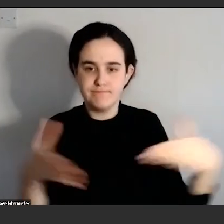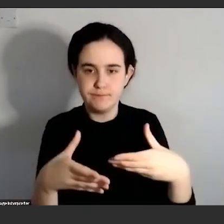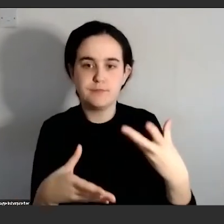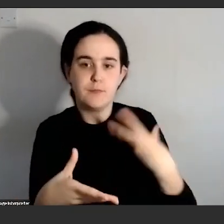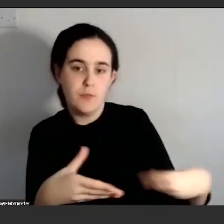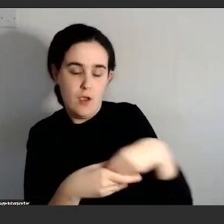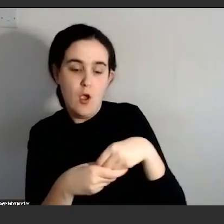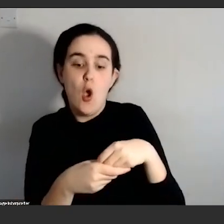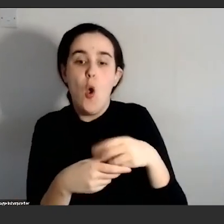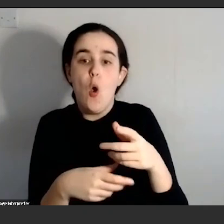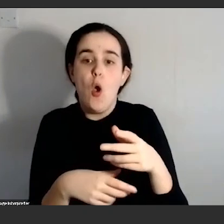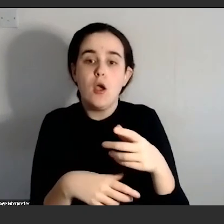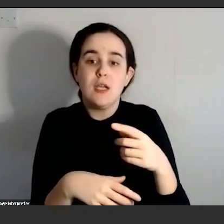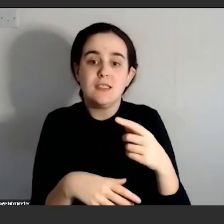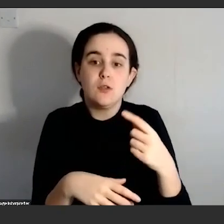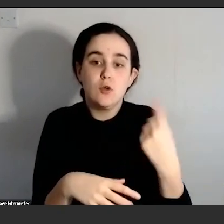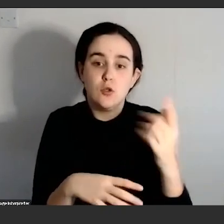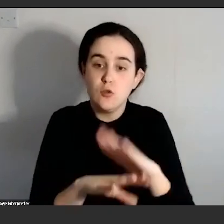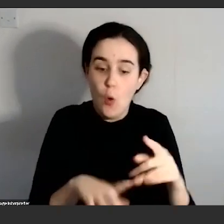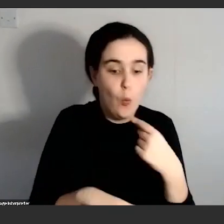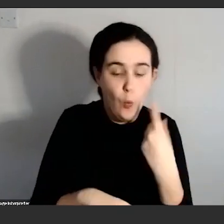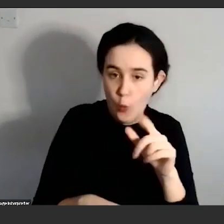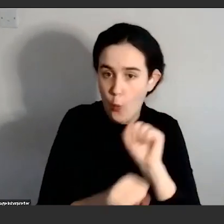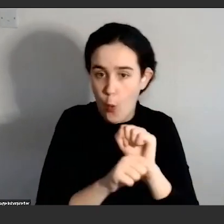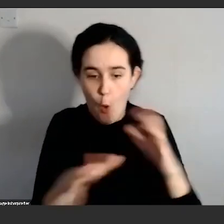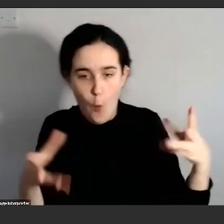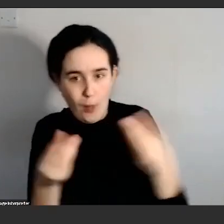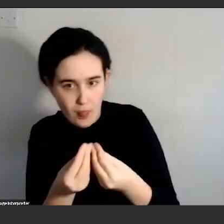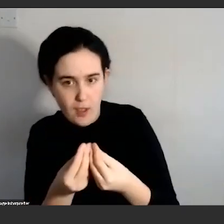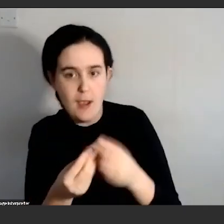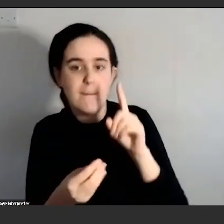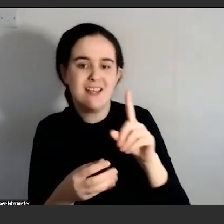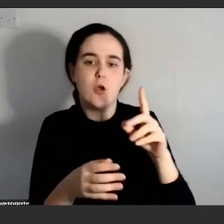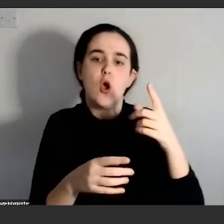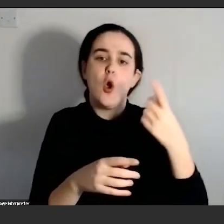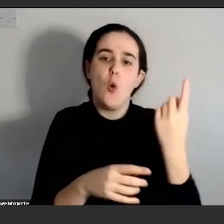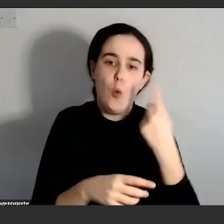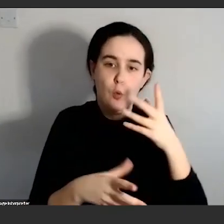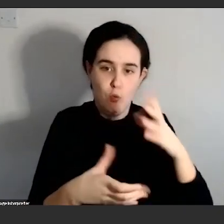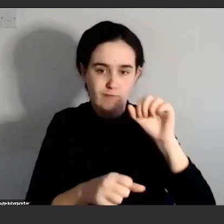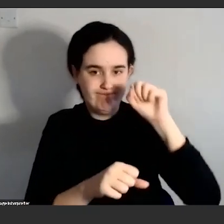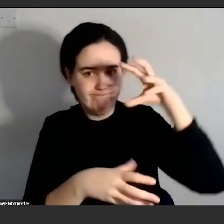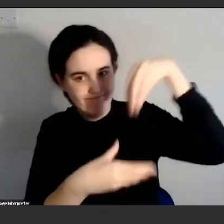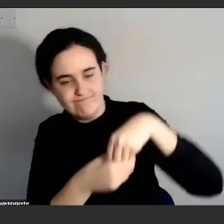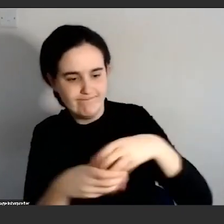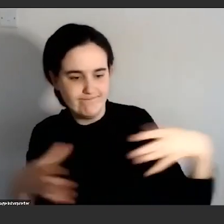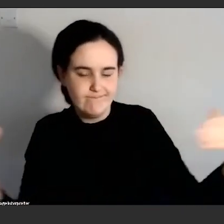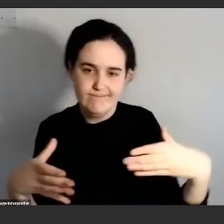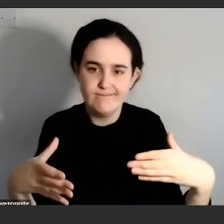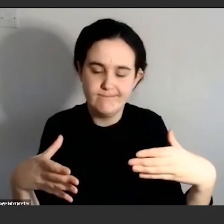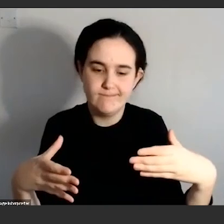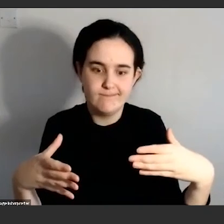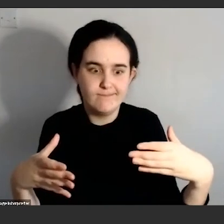We wrap up our meeting with co-host Ghana, and the Health